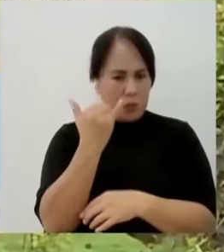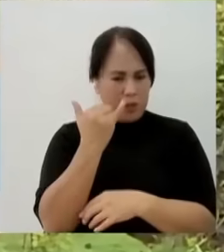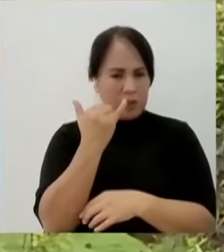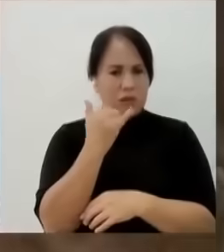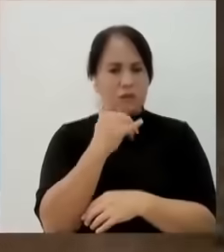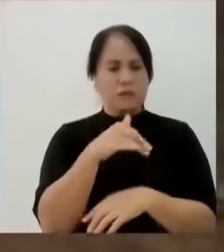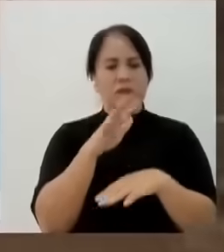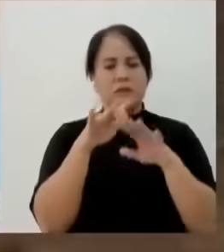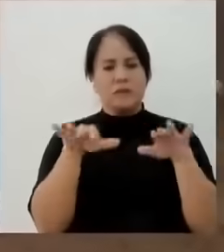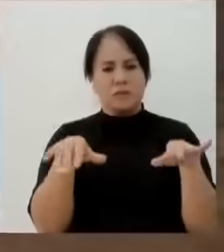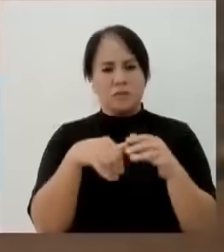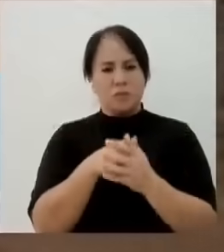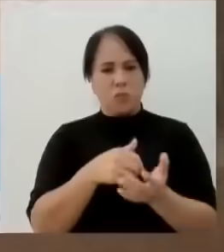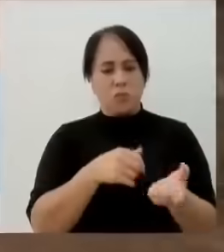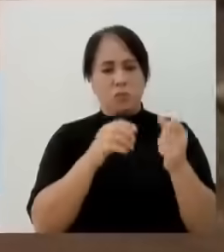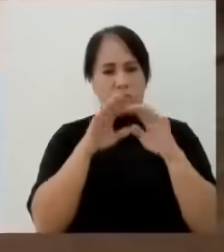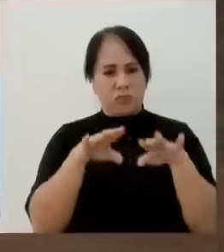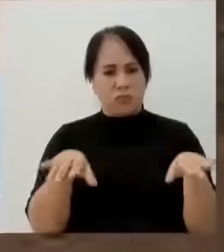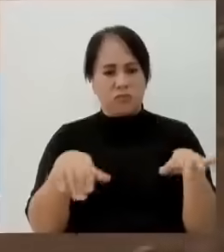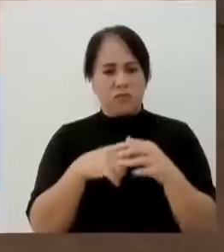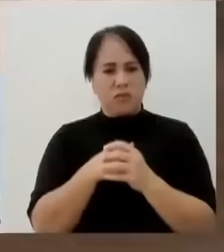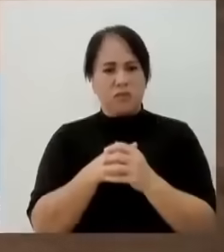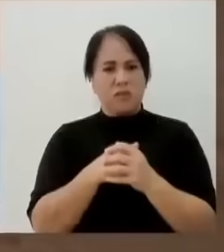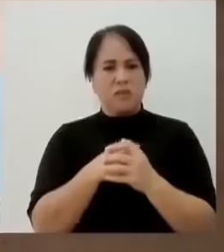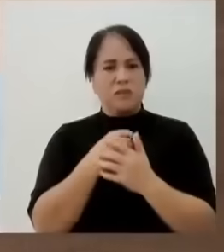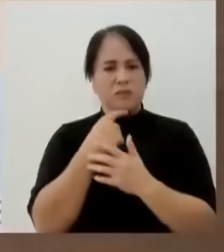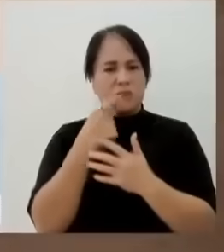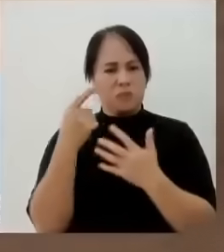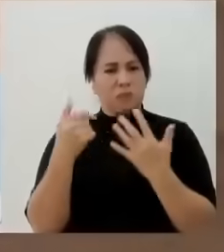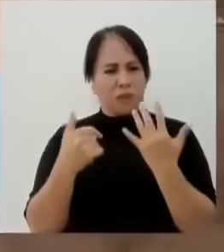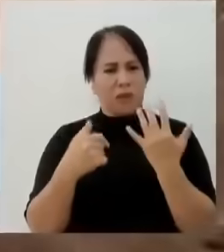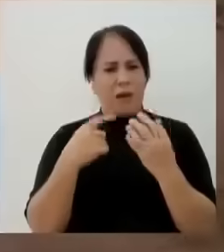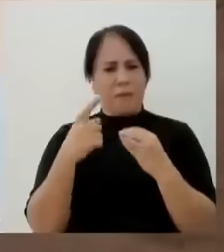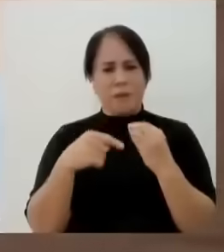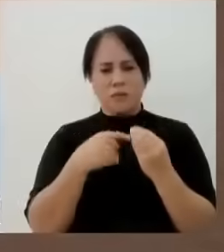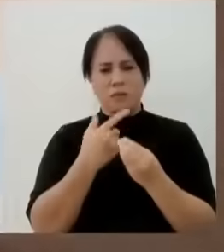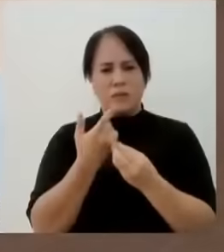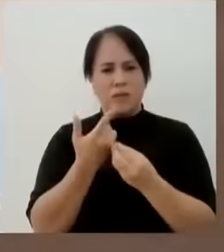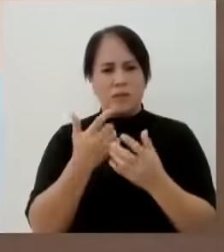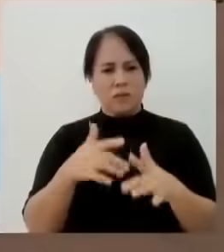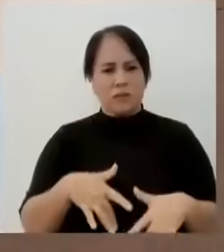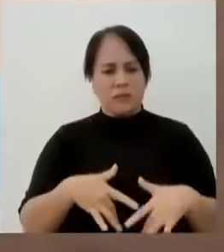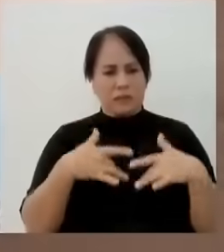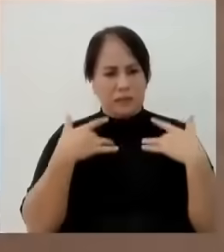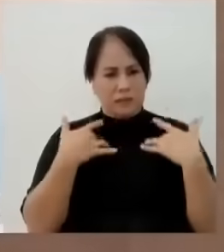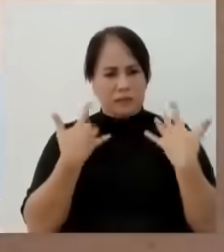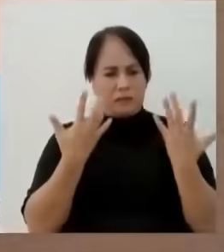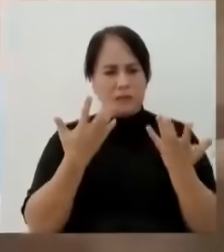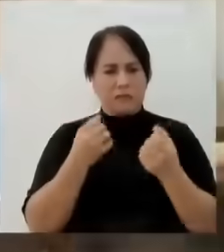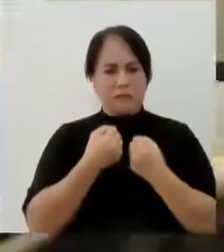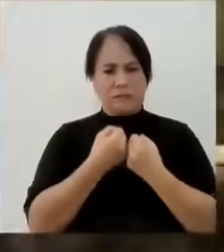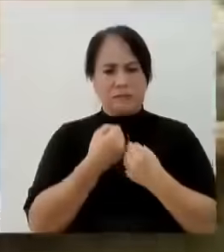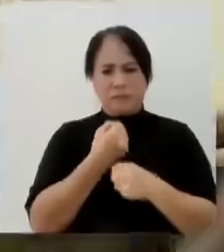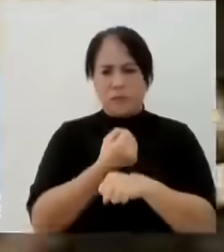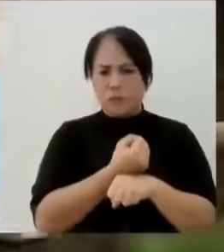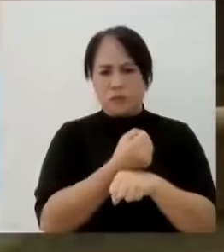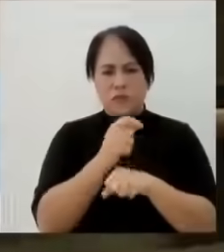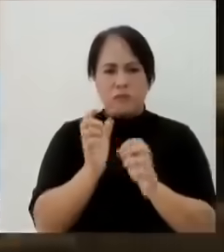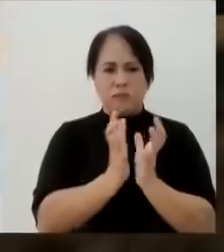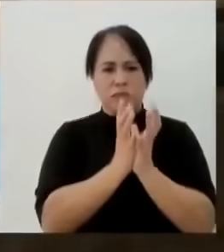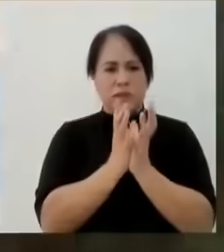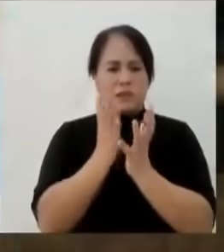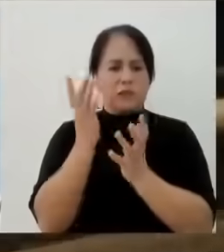their own kids, would claim these things about how they're living and suffered in this community, and they said they feel